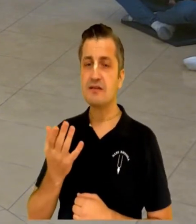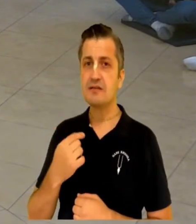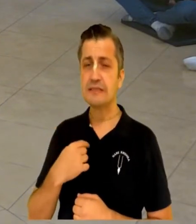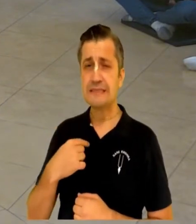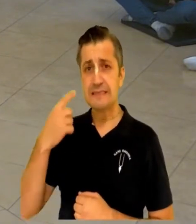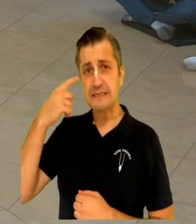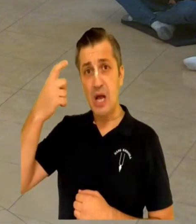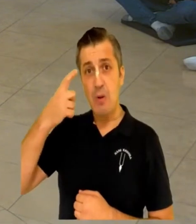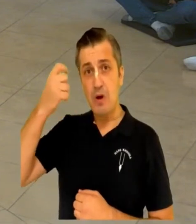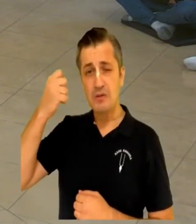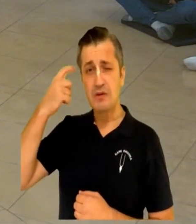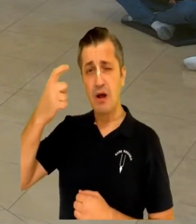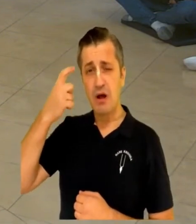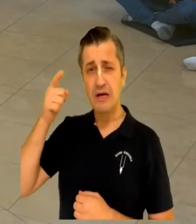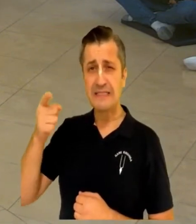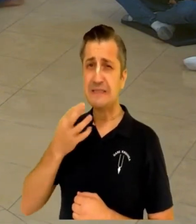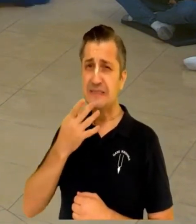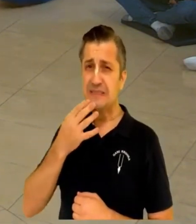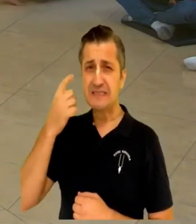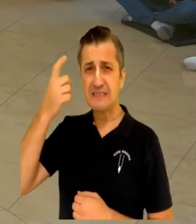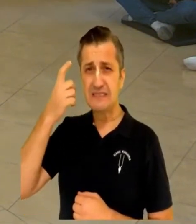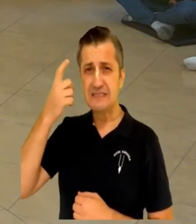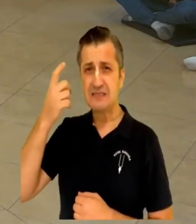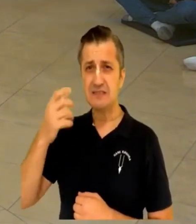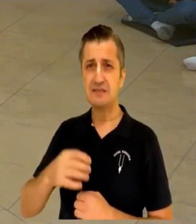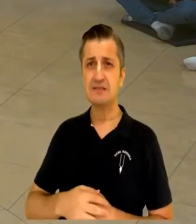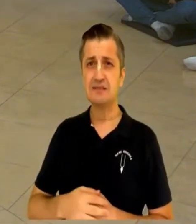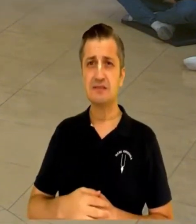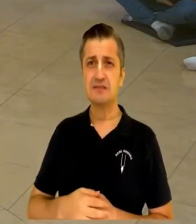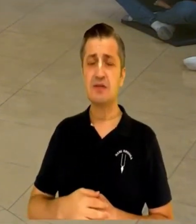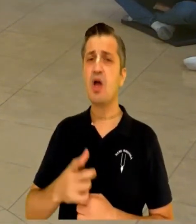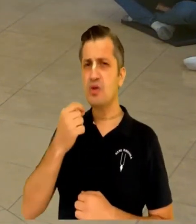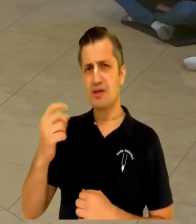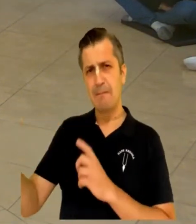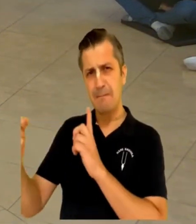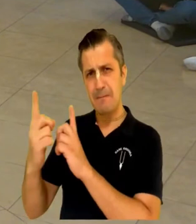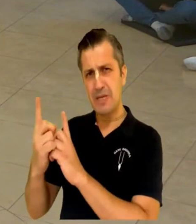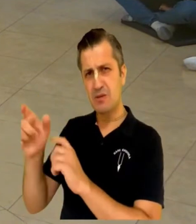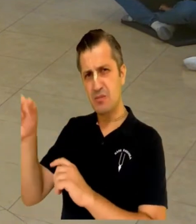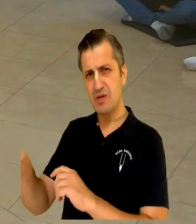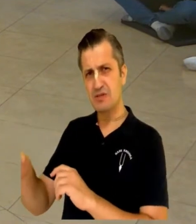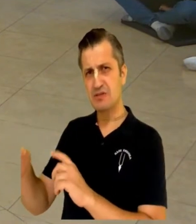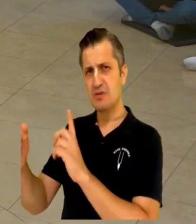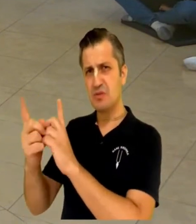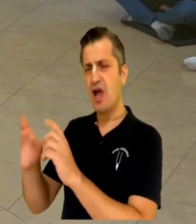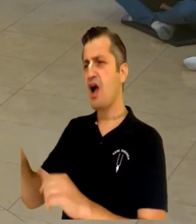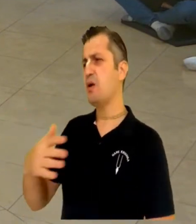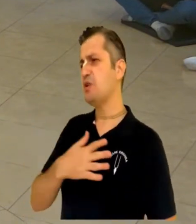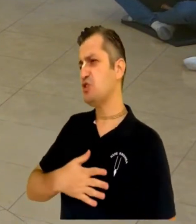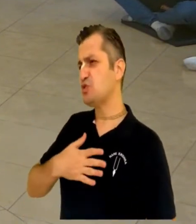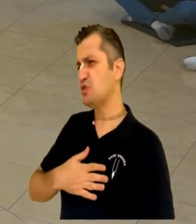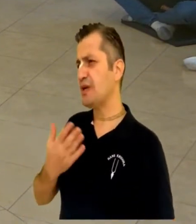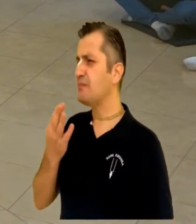can actually still talk to that person in that sense and really apologize and try to come at peace like that.